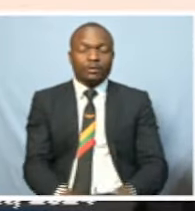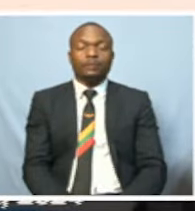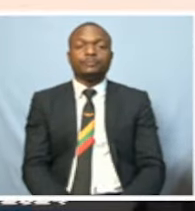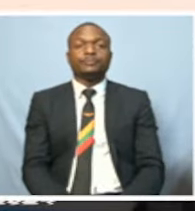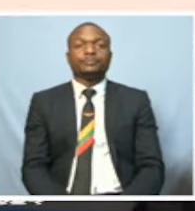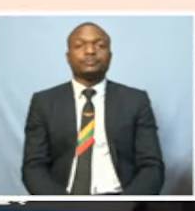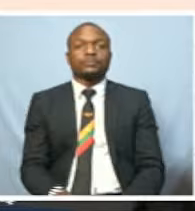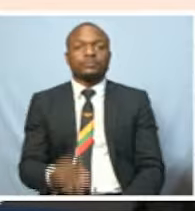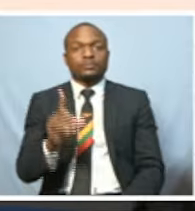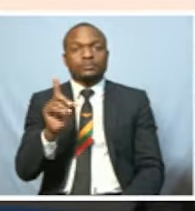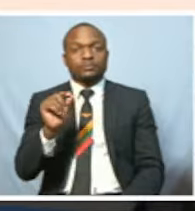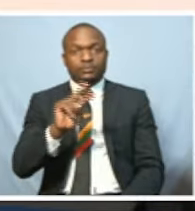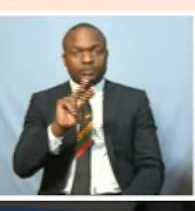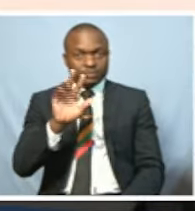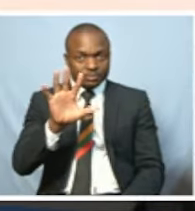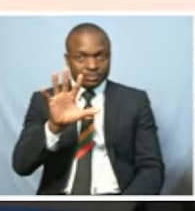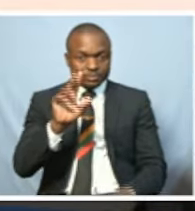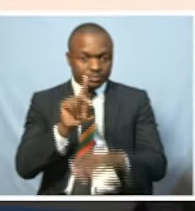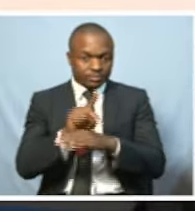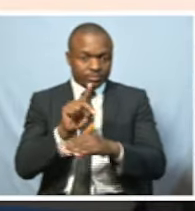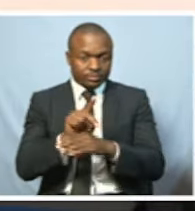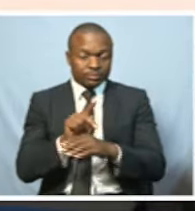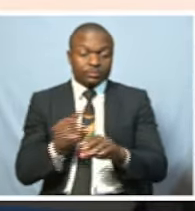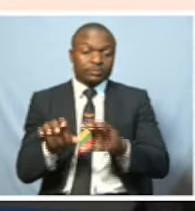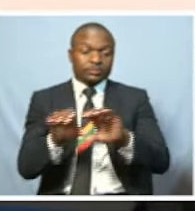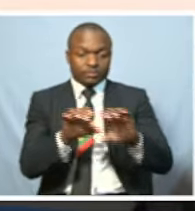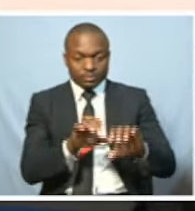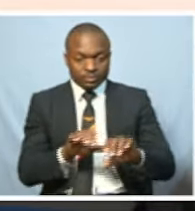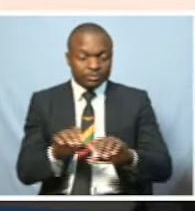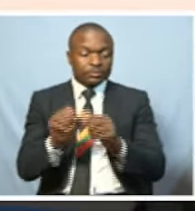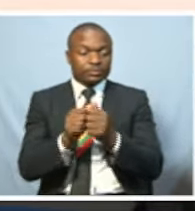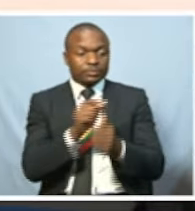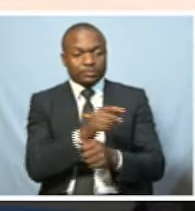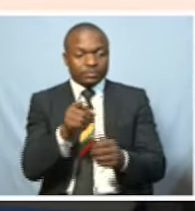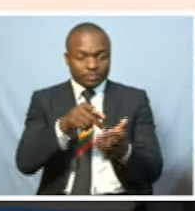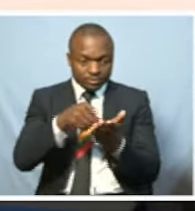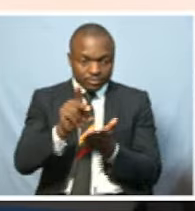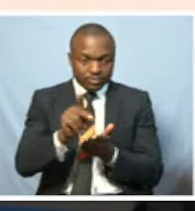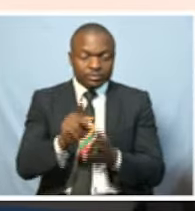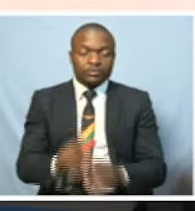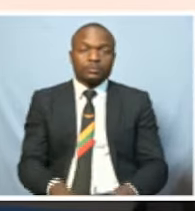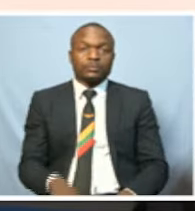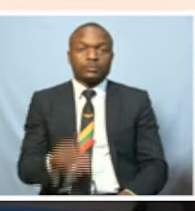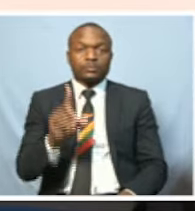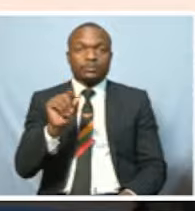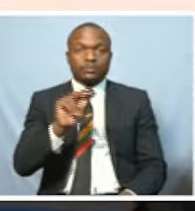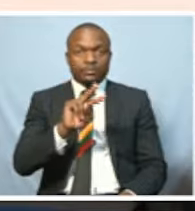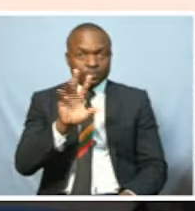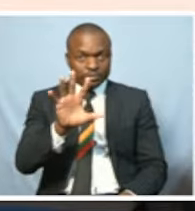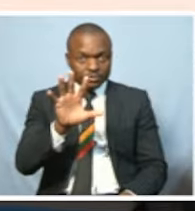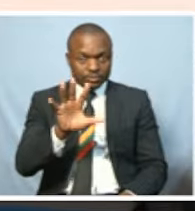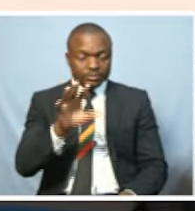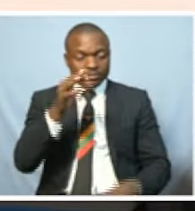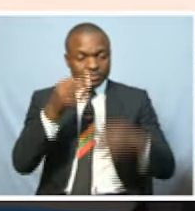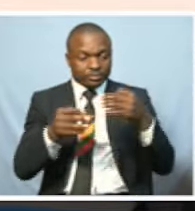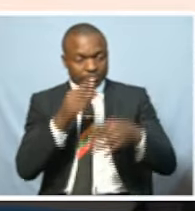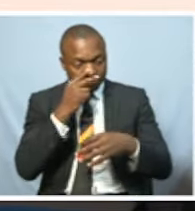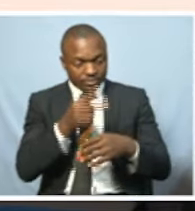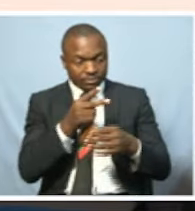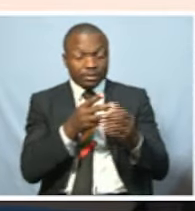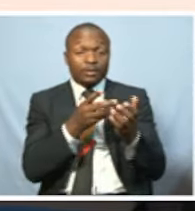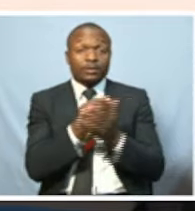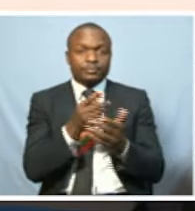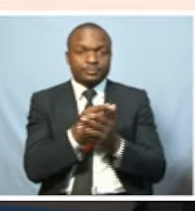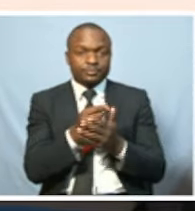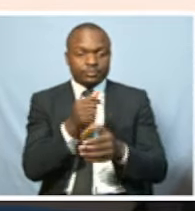for 2025 projects which had to do with that, those were paid for. 2025, if we look at the funding which